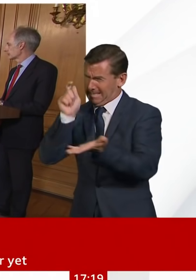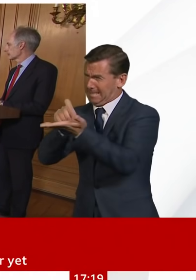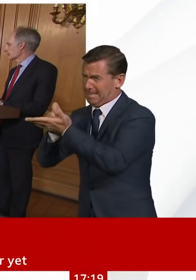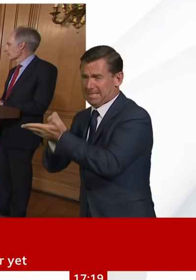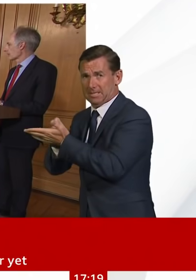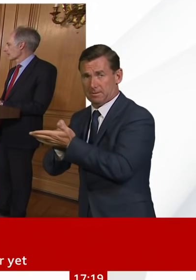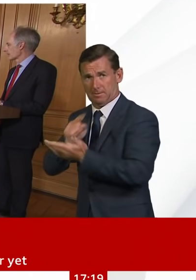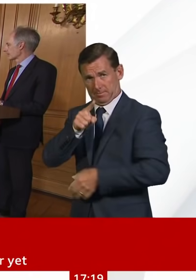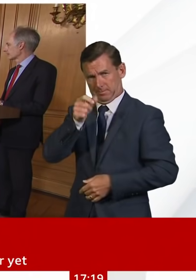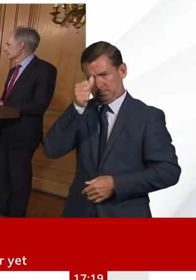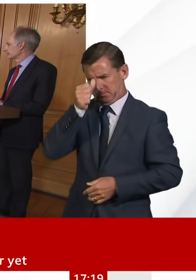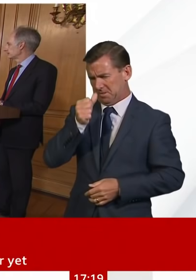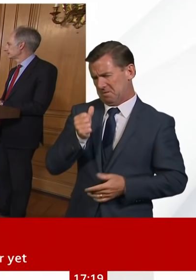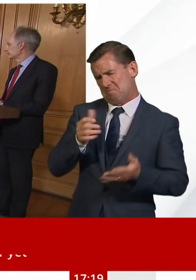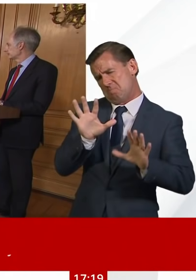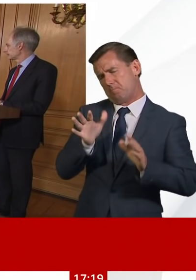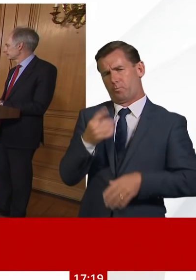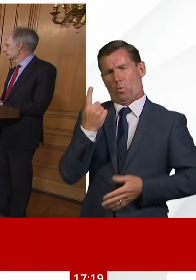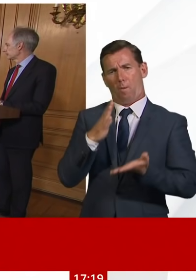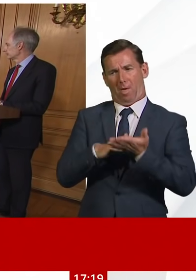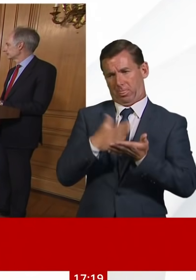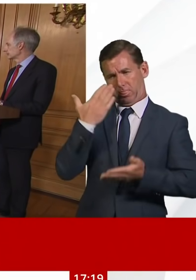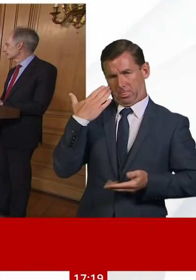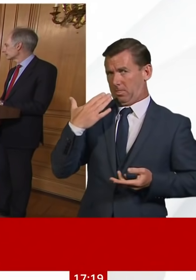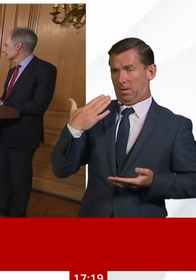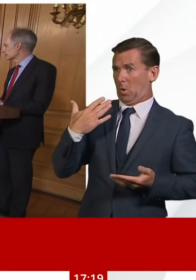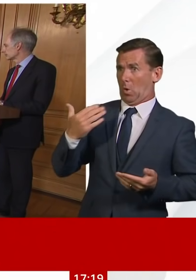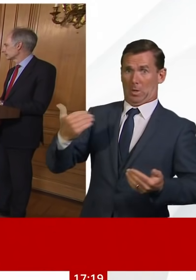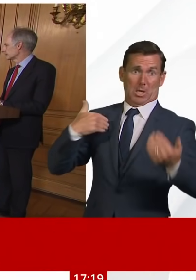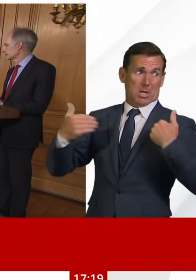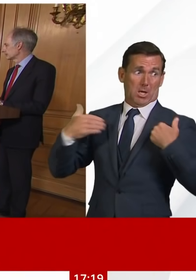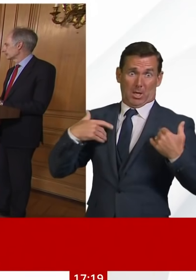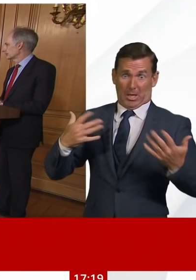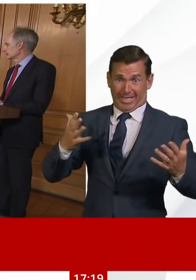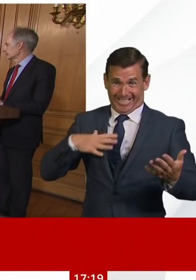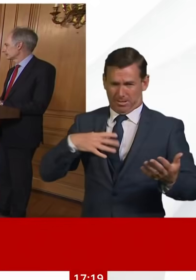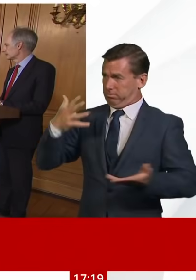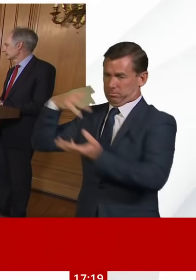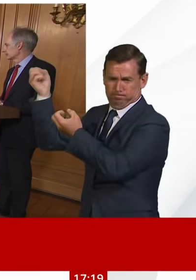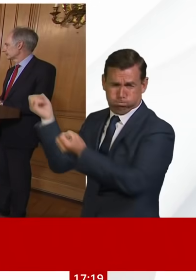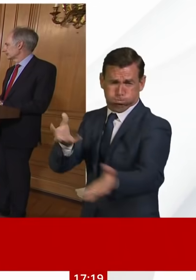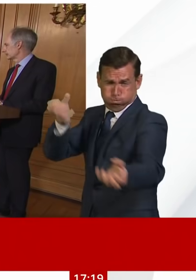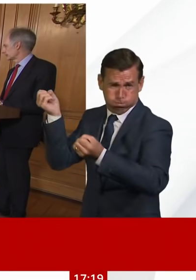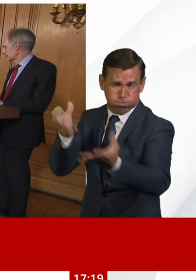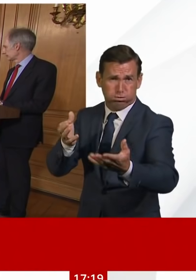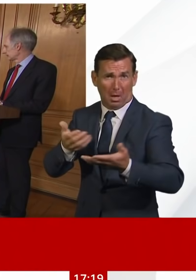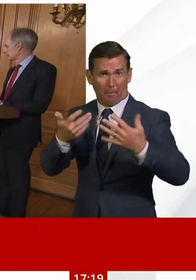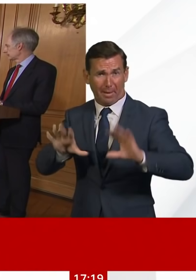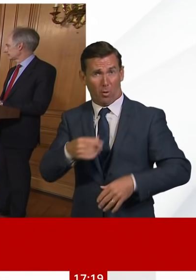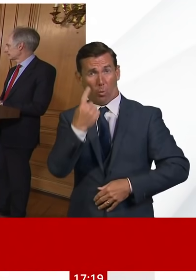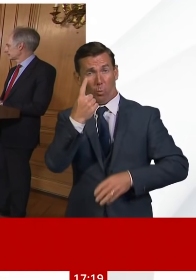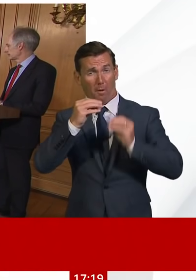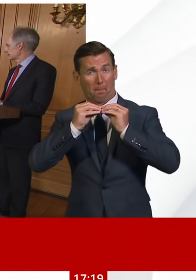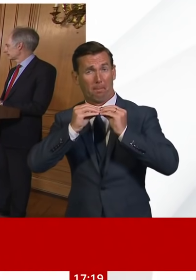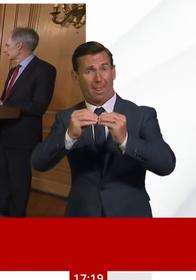big increase in demand about a month ago. We've now shipped over 1 billion items, and we're also at the same